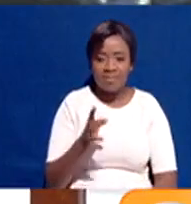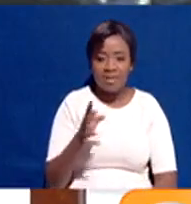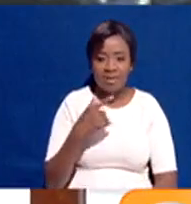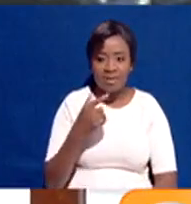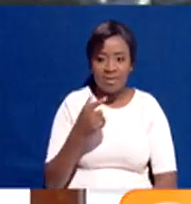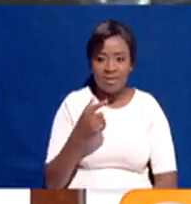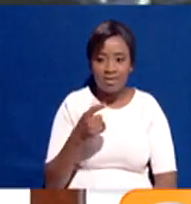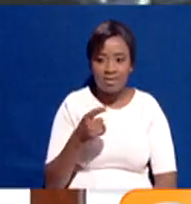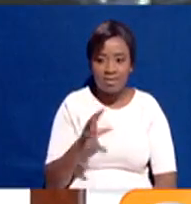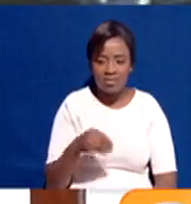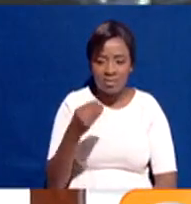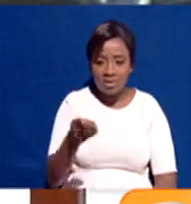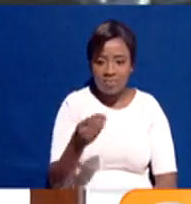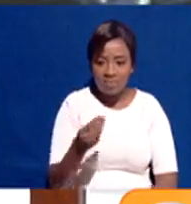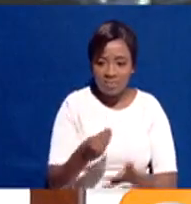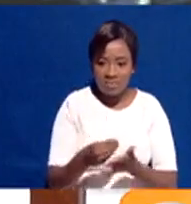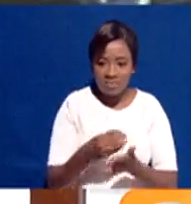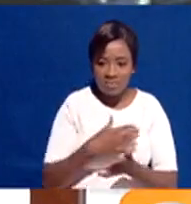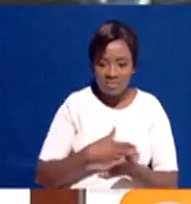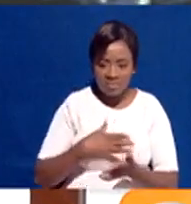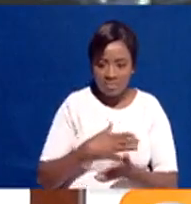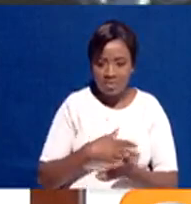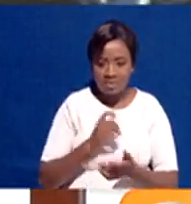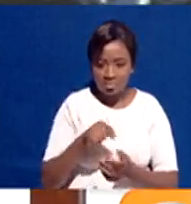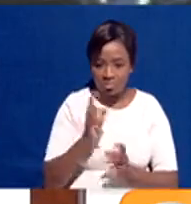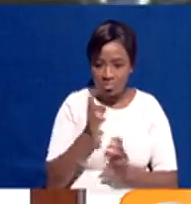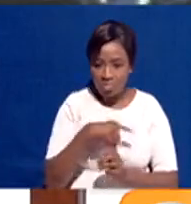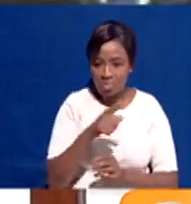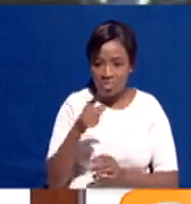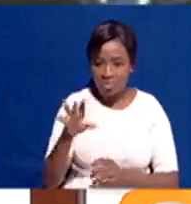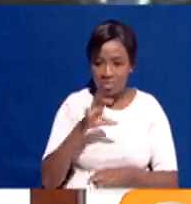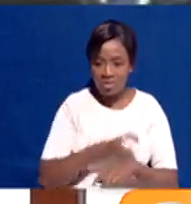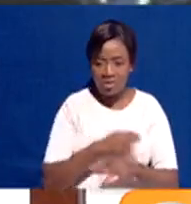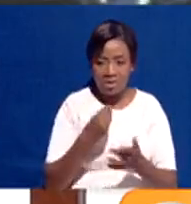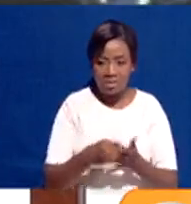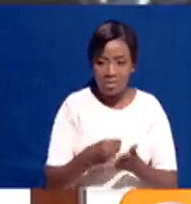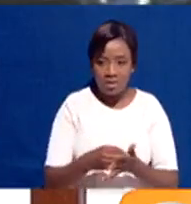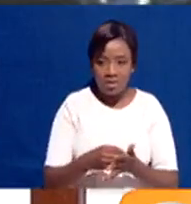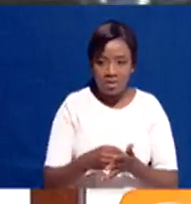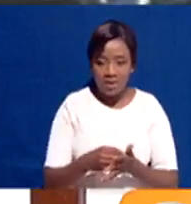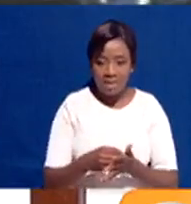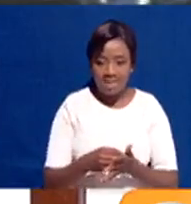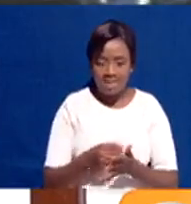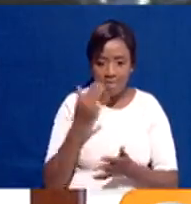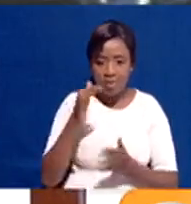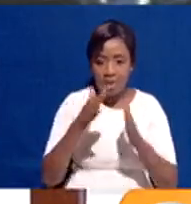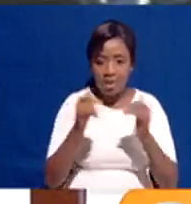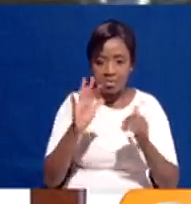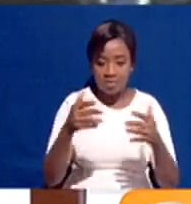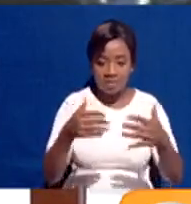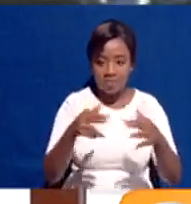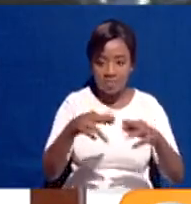lost. So we gave her time. We told her, can you get this money? So she went around, everybody was looking, including, you know, her house was